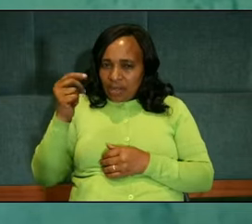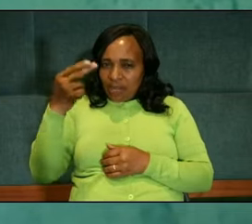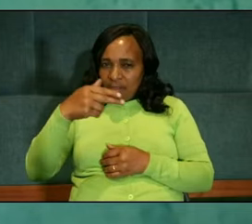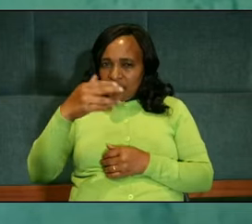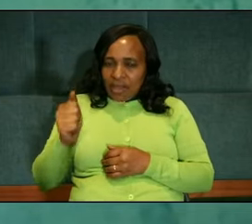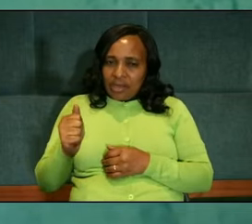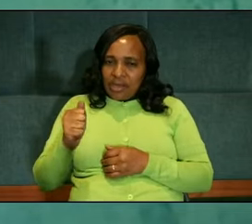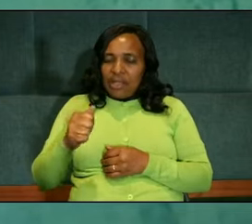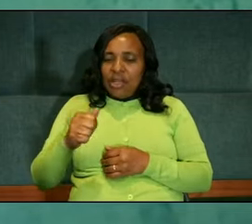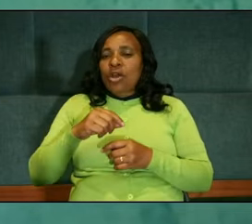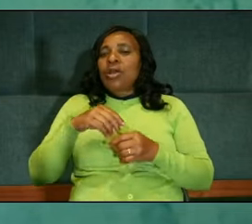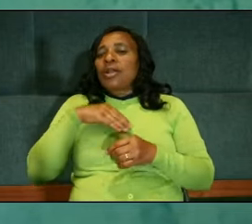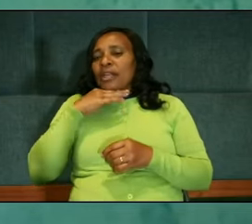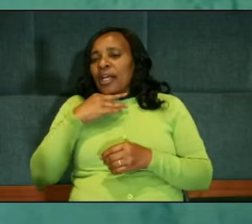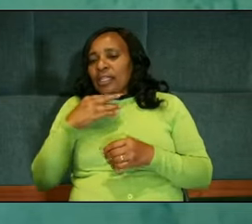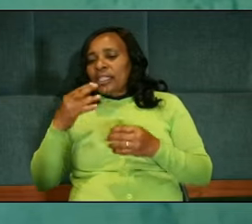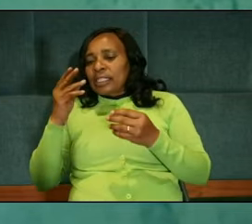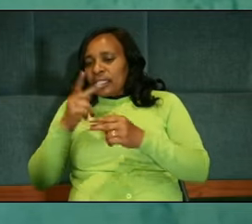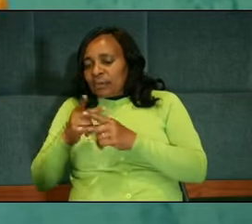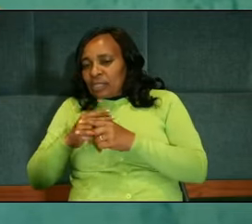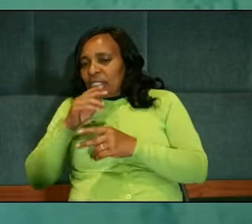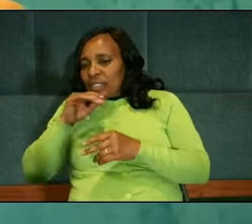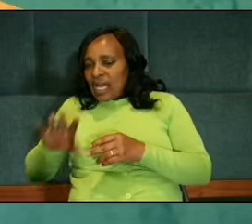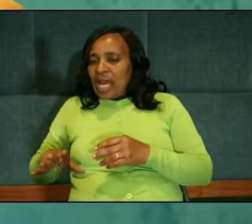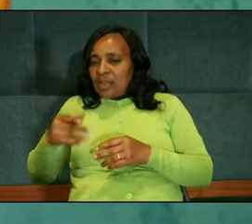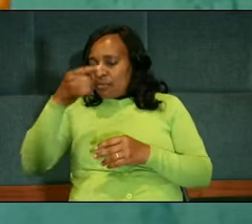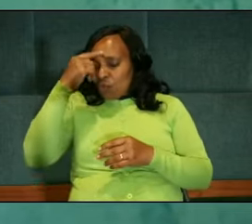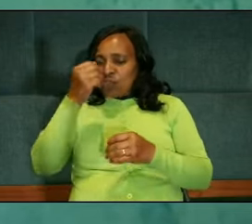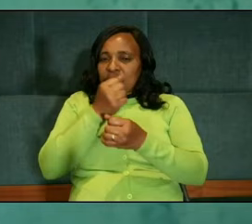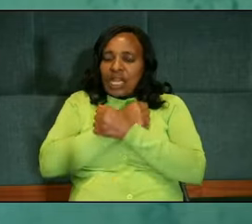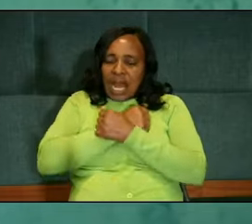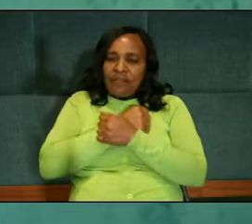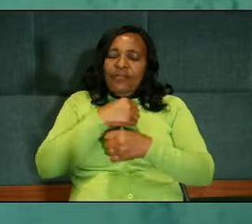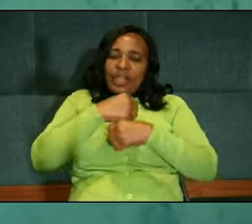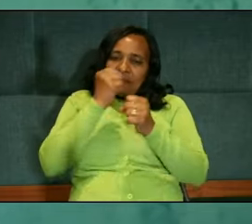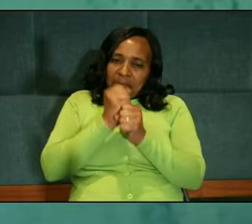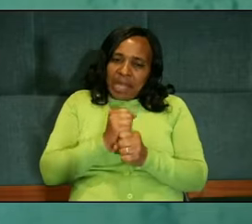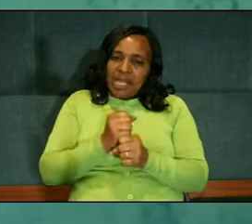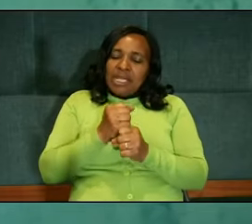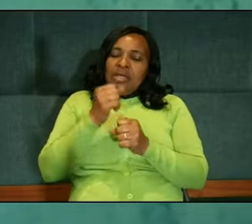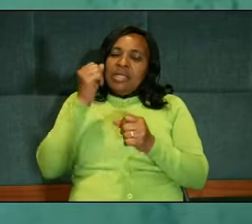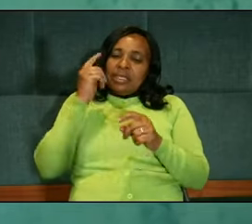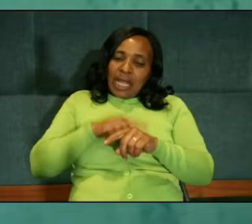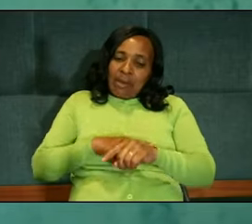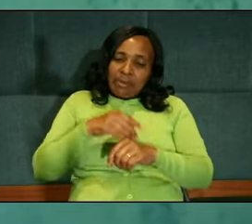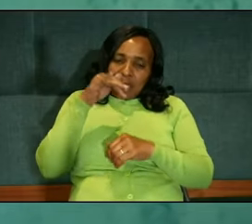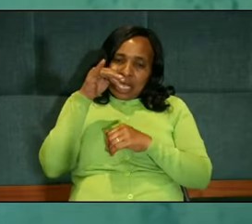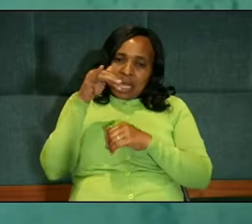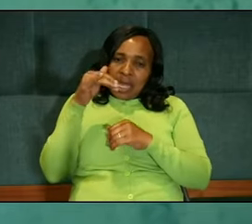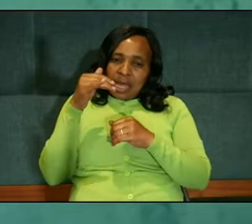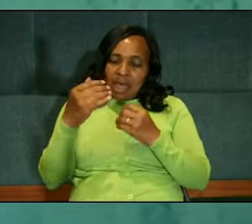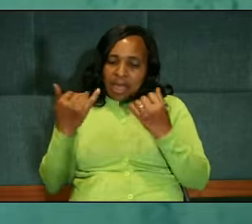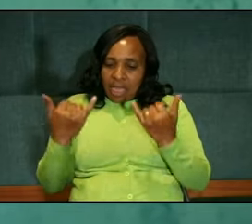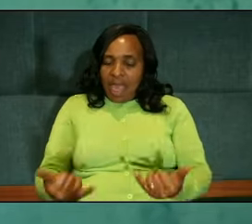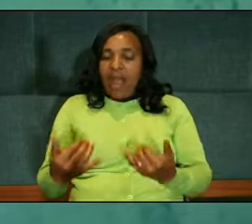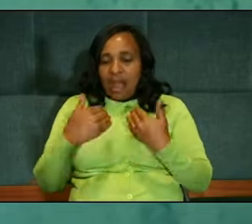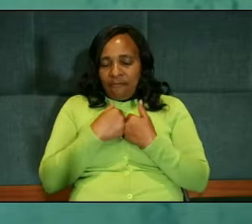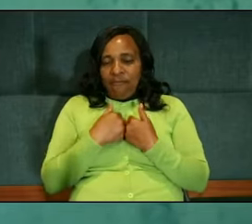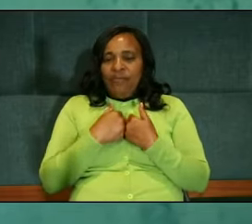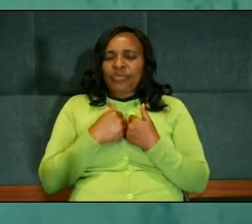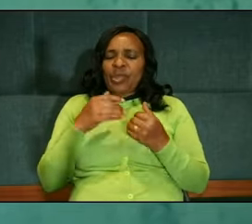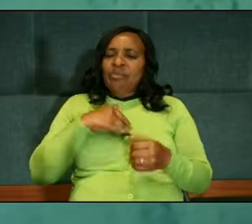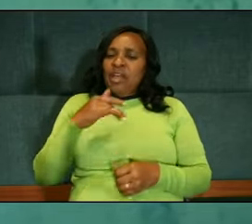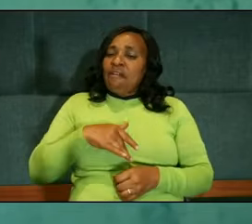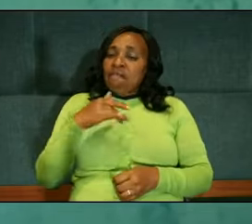his son and treats him like his own. And that's because of the love that they formed and the friendship they had when they were younger. So I feel like it